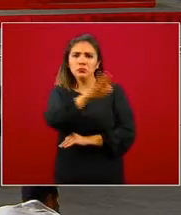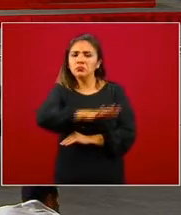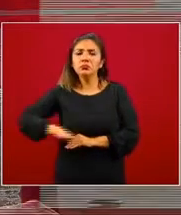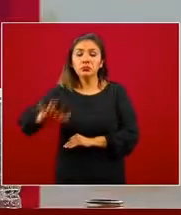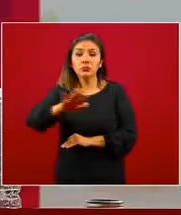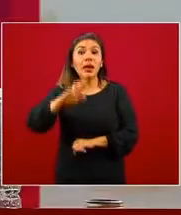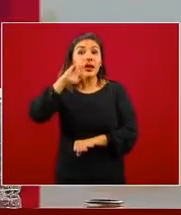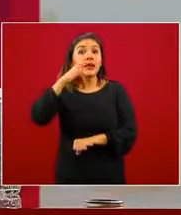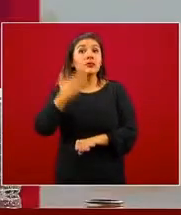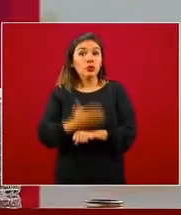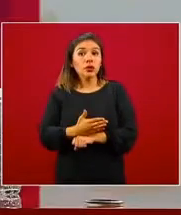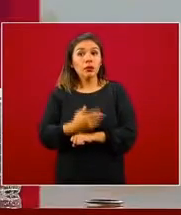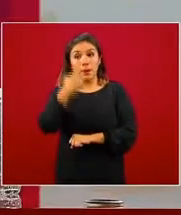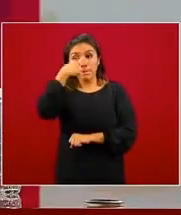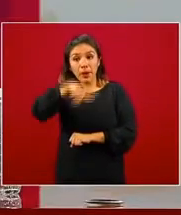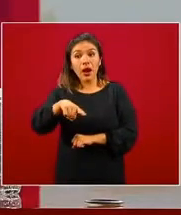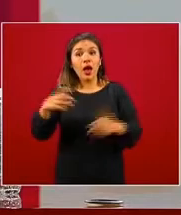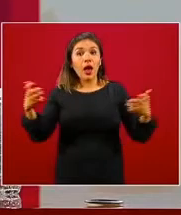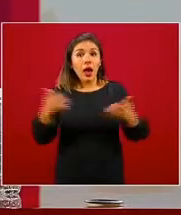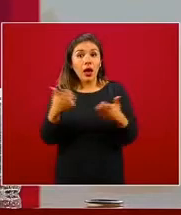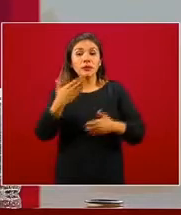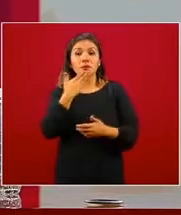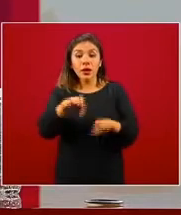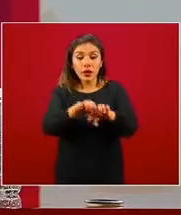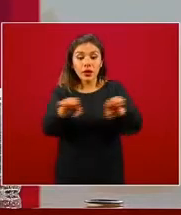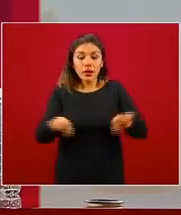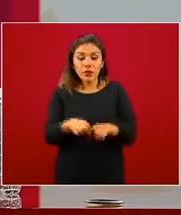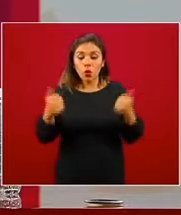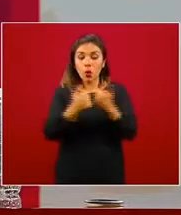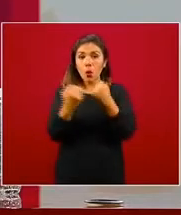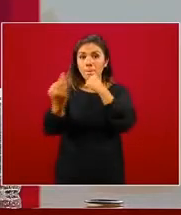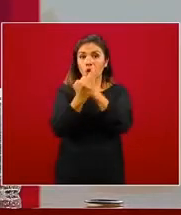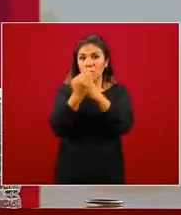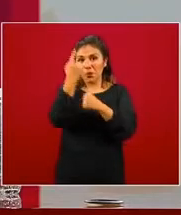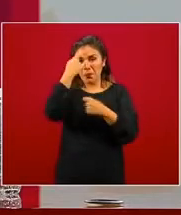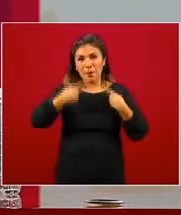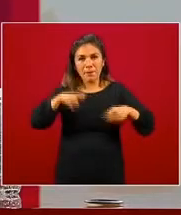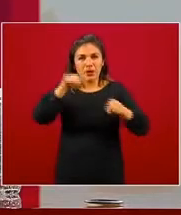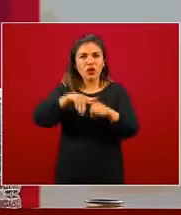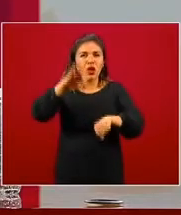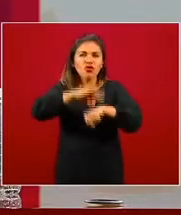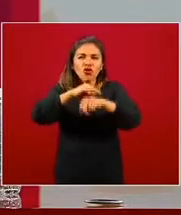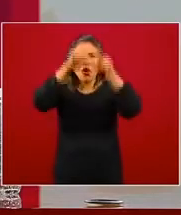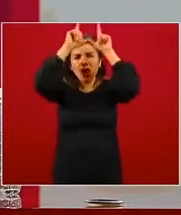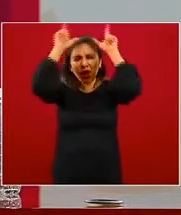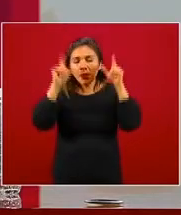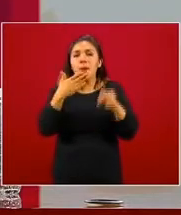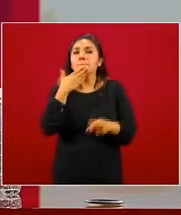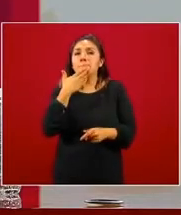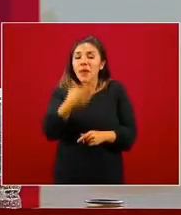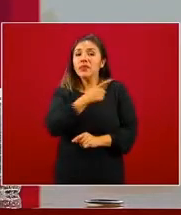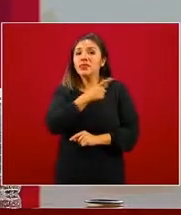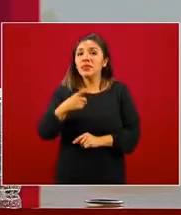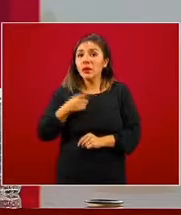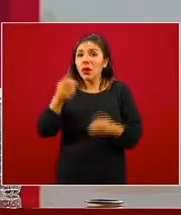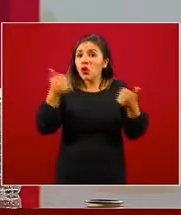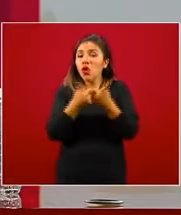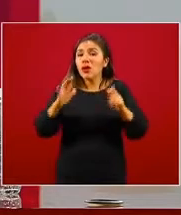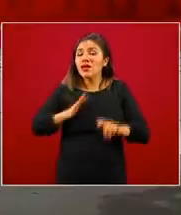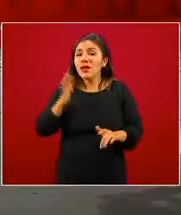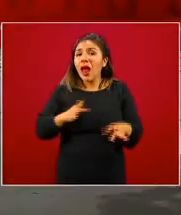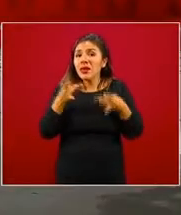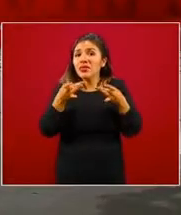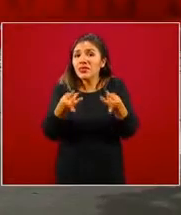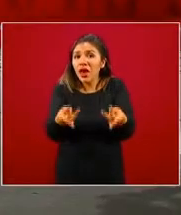all. Our responsibility to have PPE for our healthcare professionals,